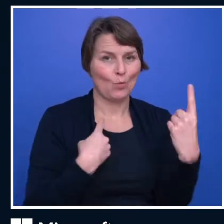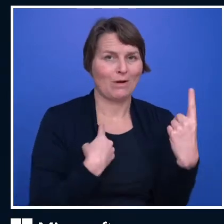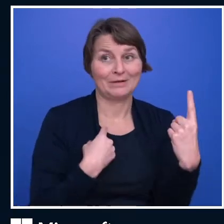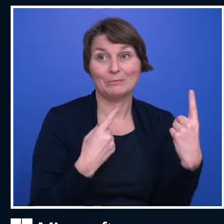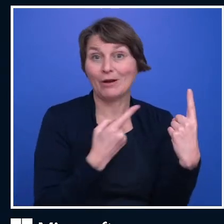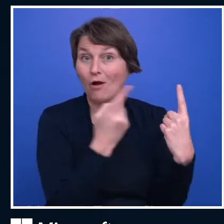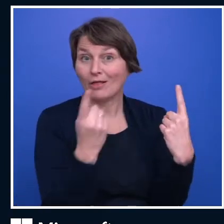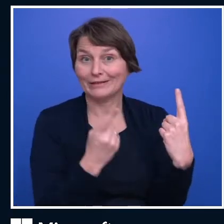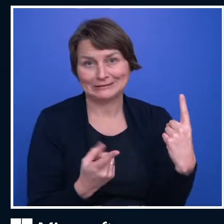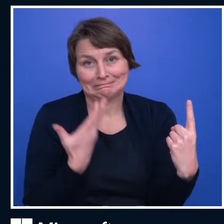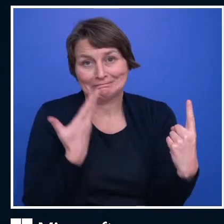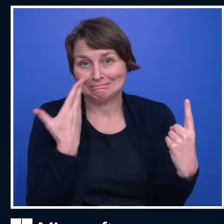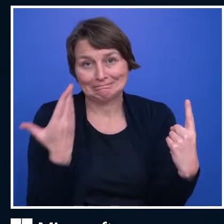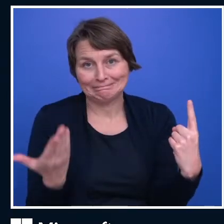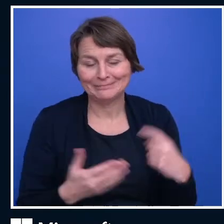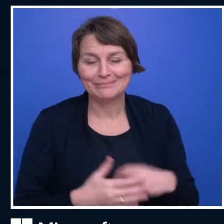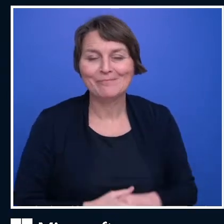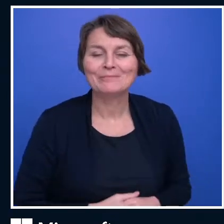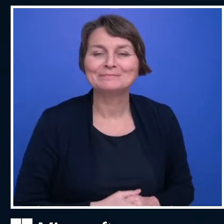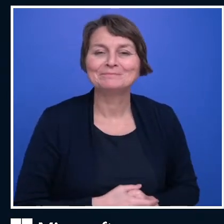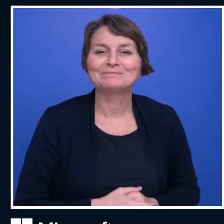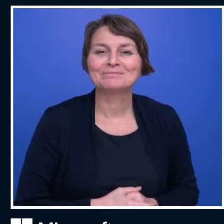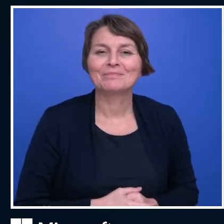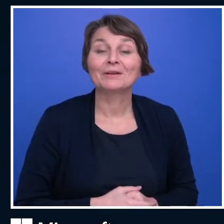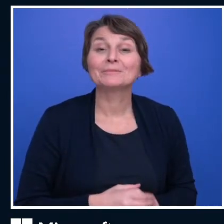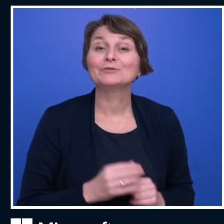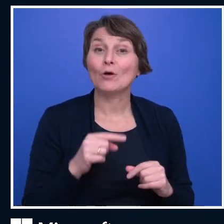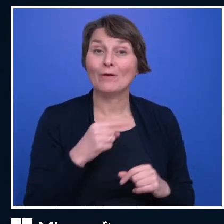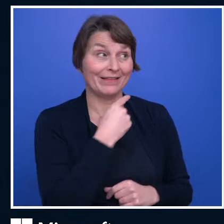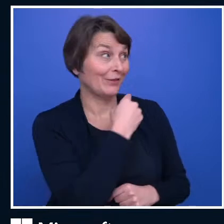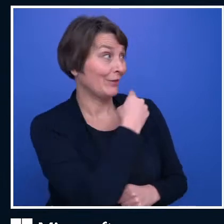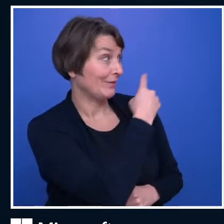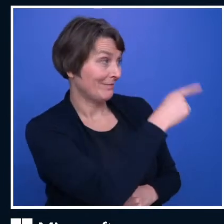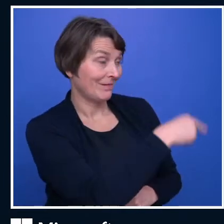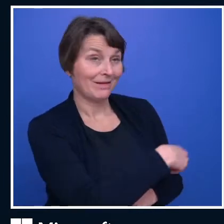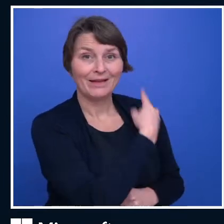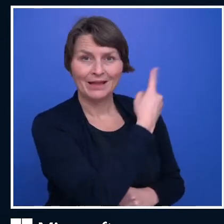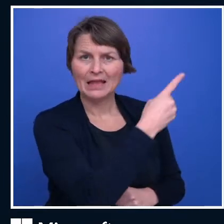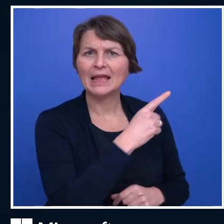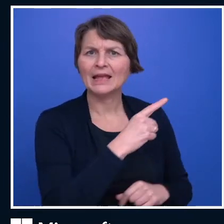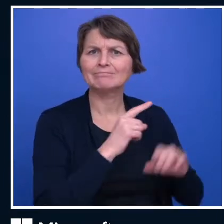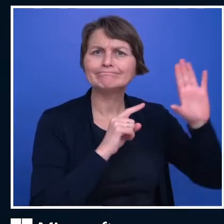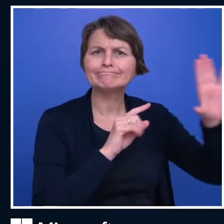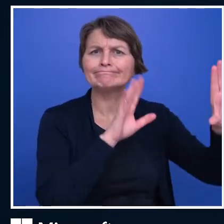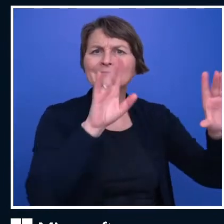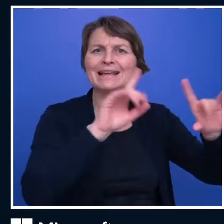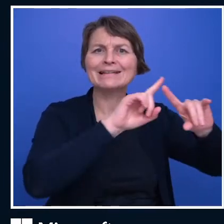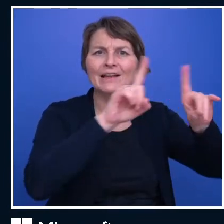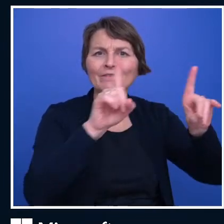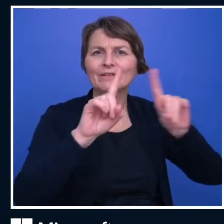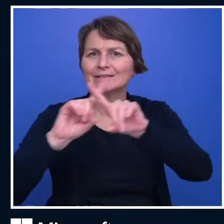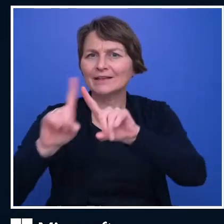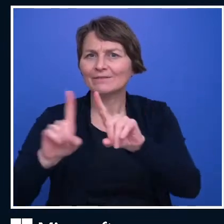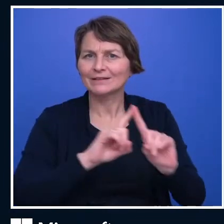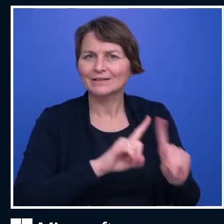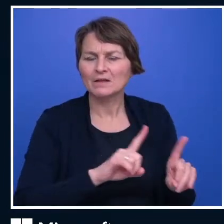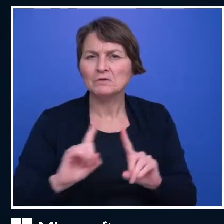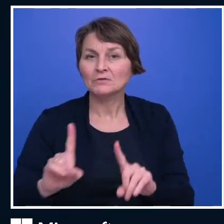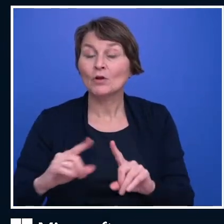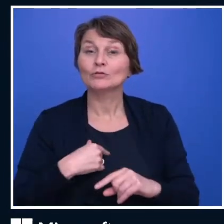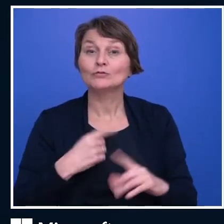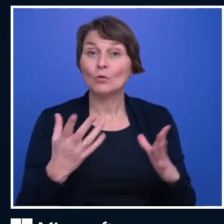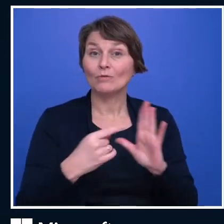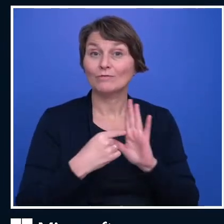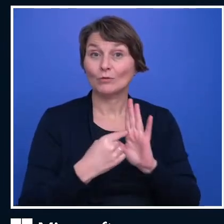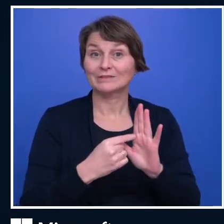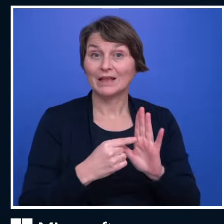thing about all of these hummingbirds is that they're all relatively different from each other, so it should be no trouble for custom vision to tell the difference